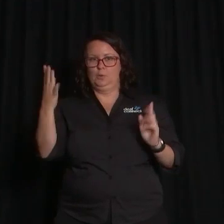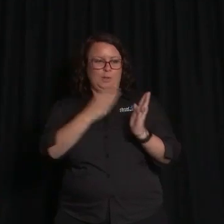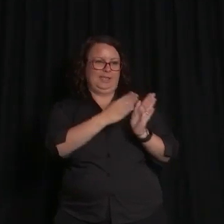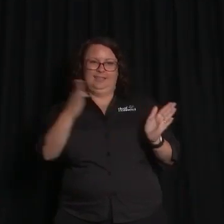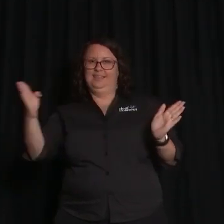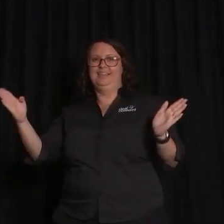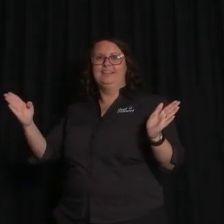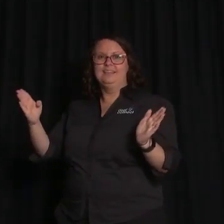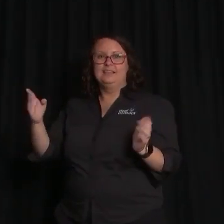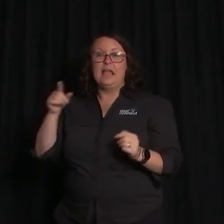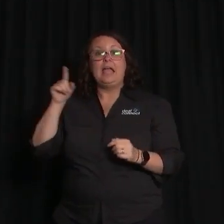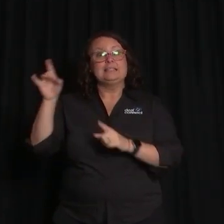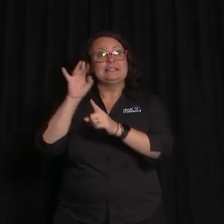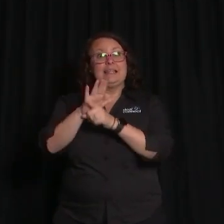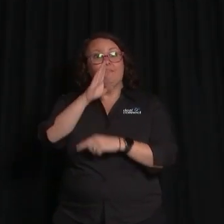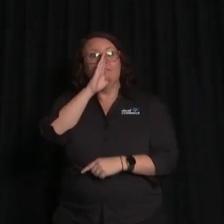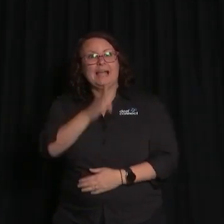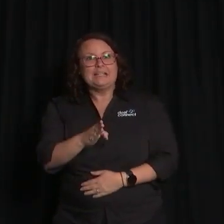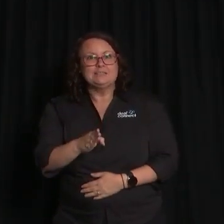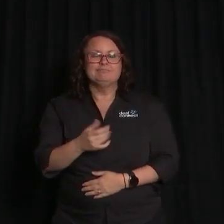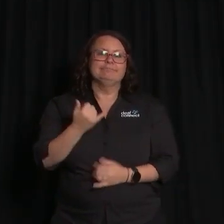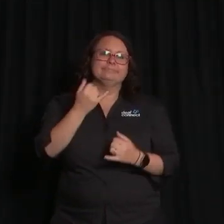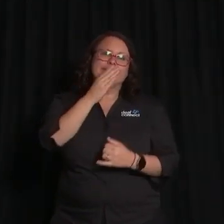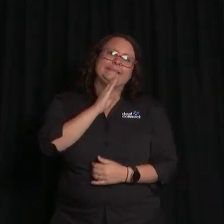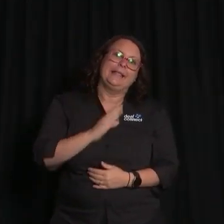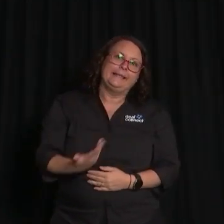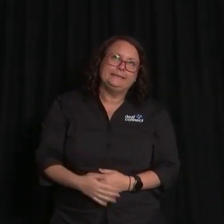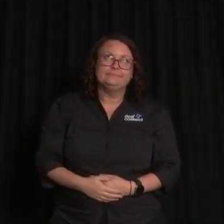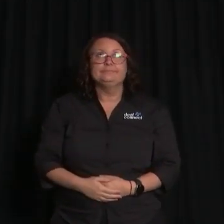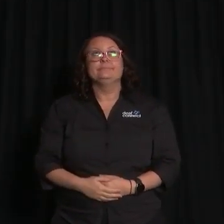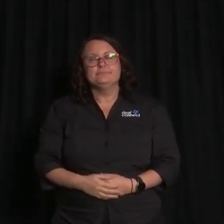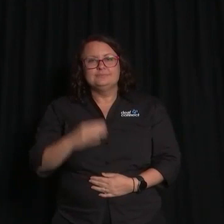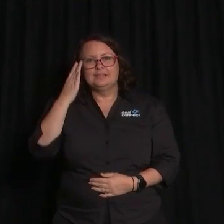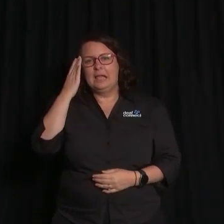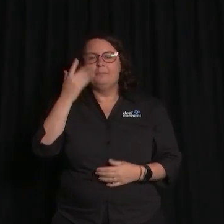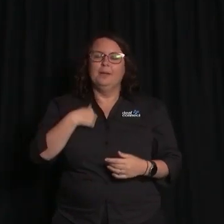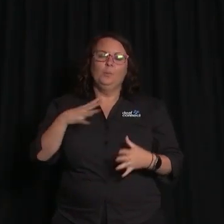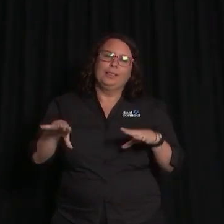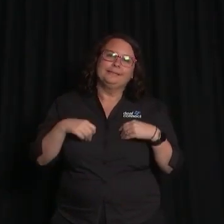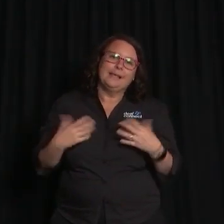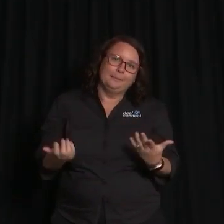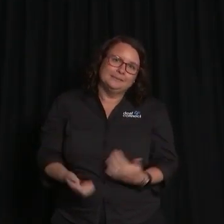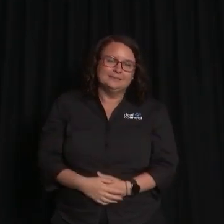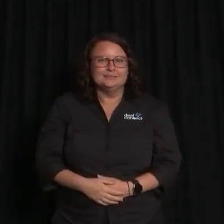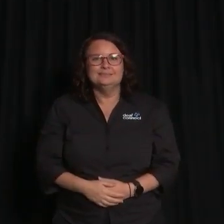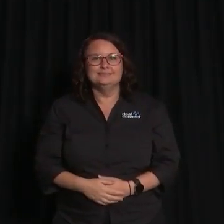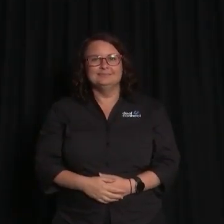spectrum. He's surprisingly straight and heterosexual, sadly, but, we'll work with that.